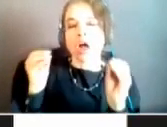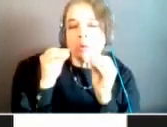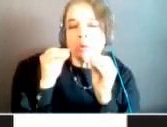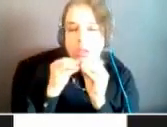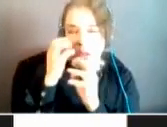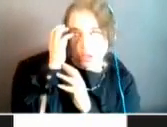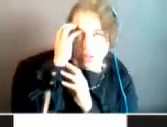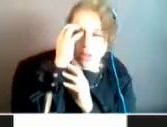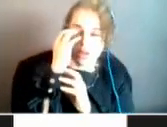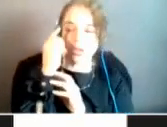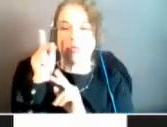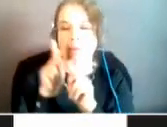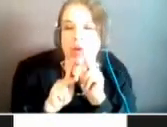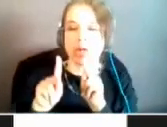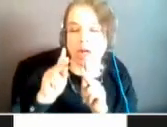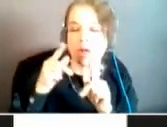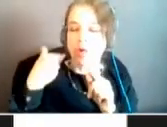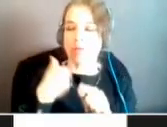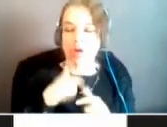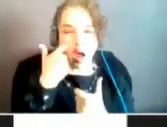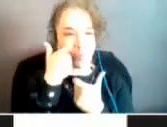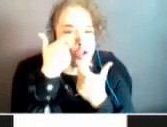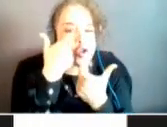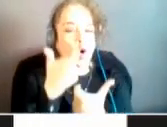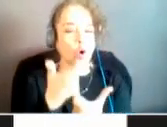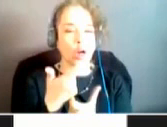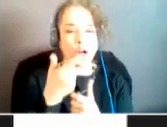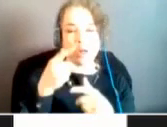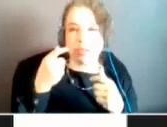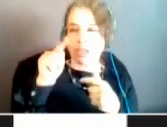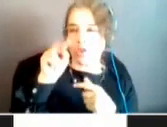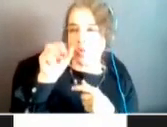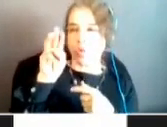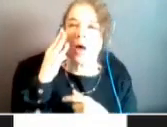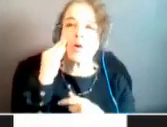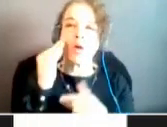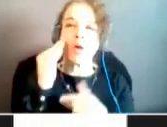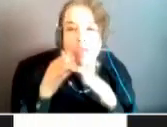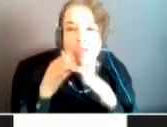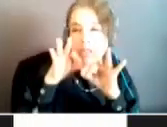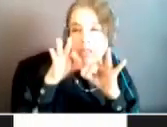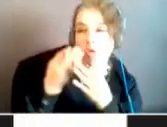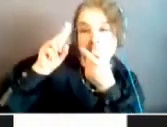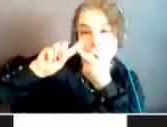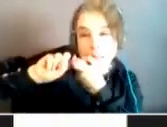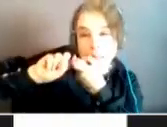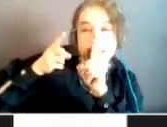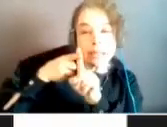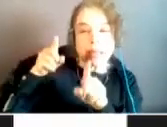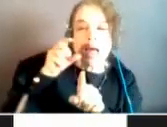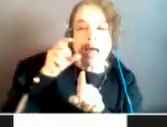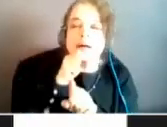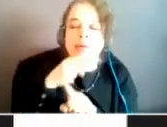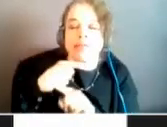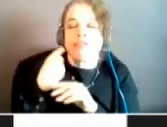contributing factors for this population that we can look at. The re-traumatizing experience of losing their family and friends as they also age, feeling